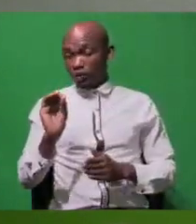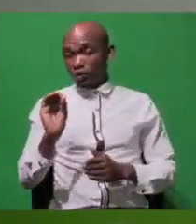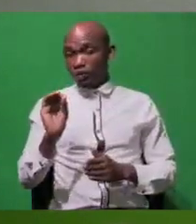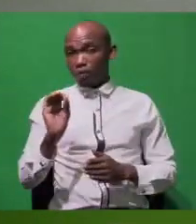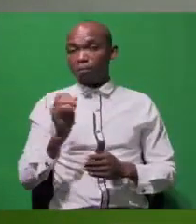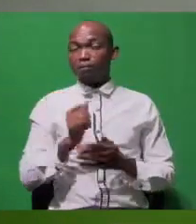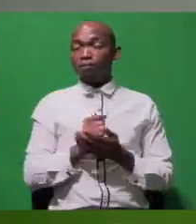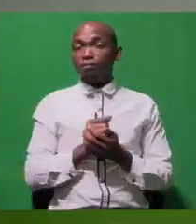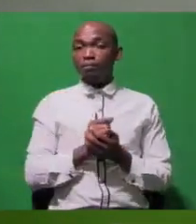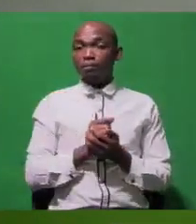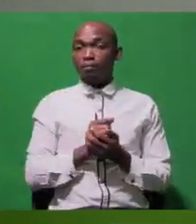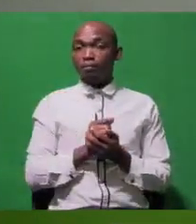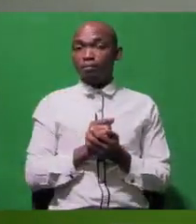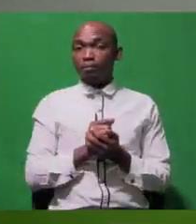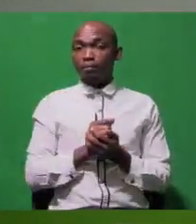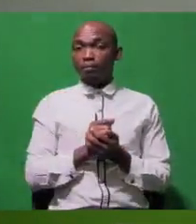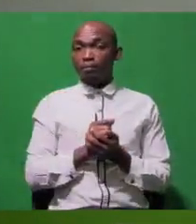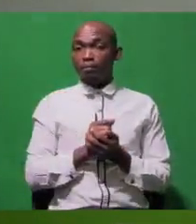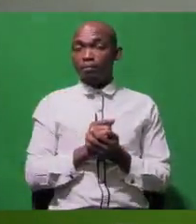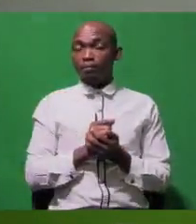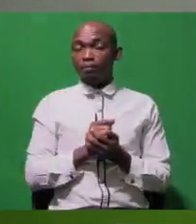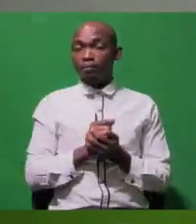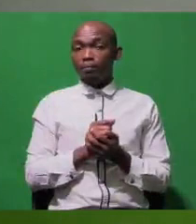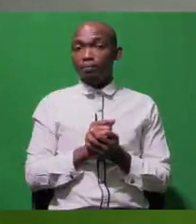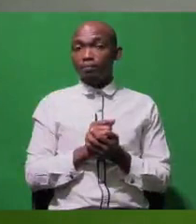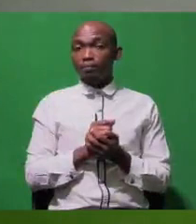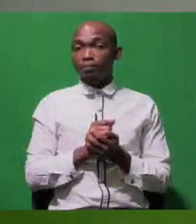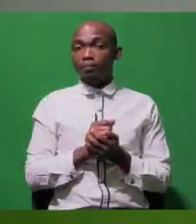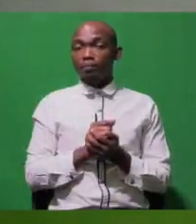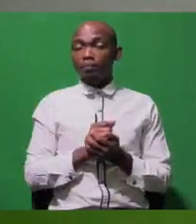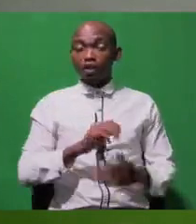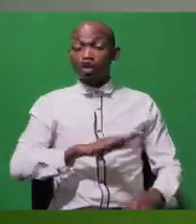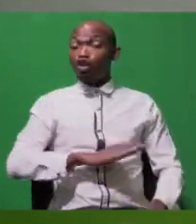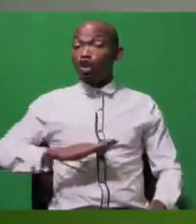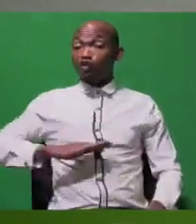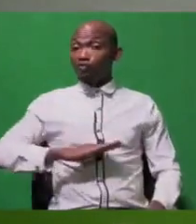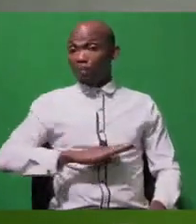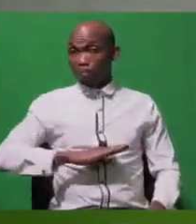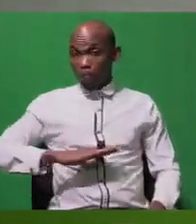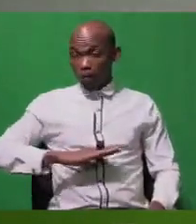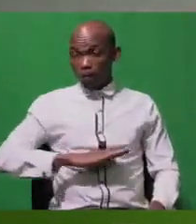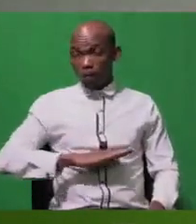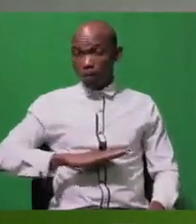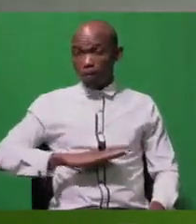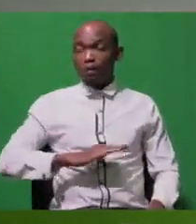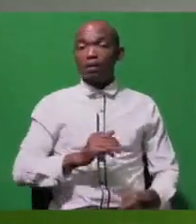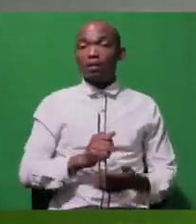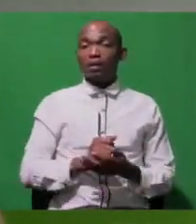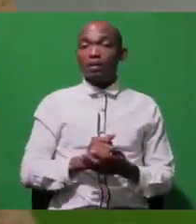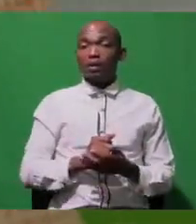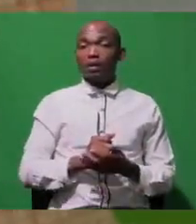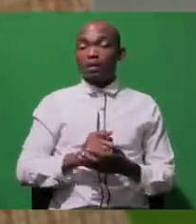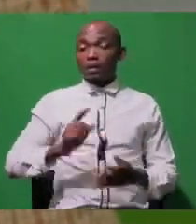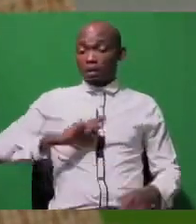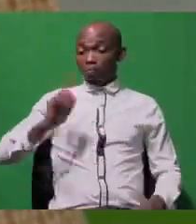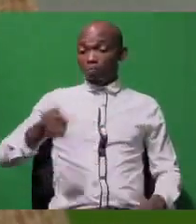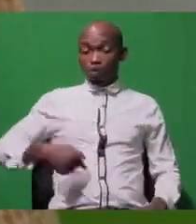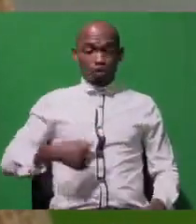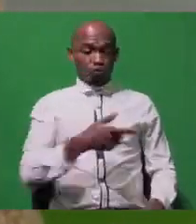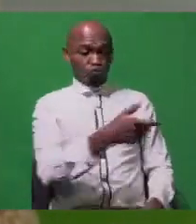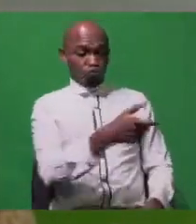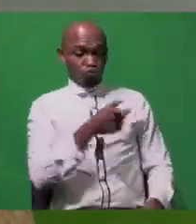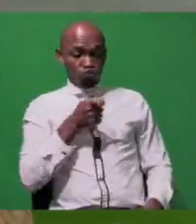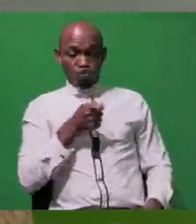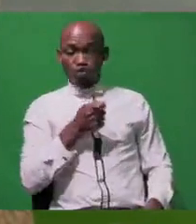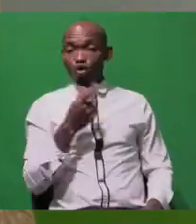20th November, the owner draw money